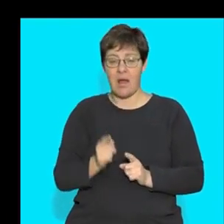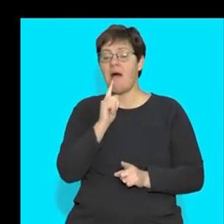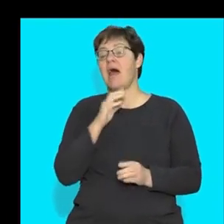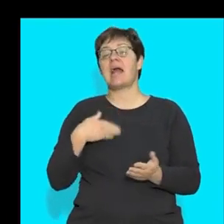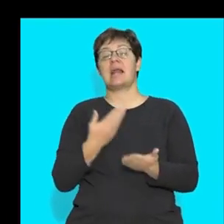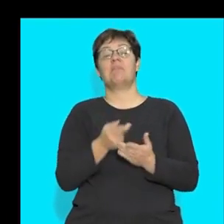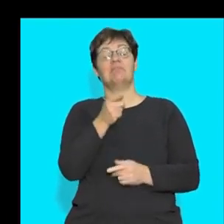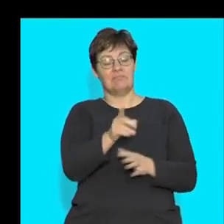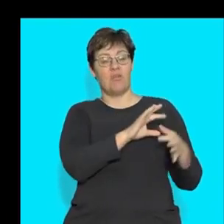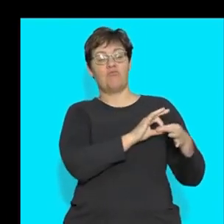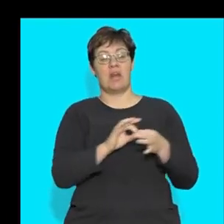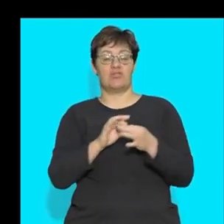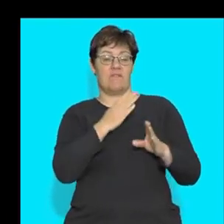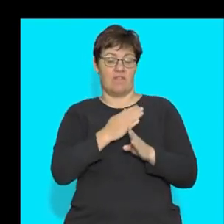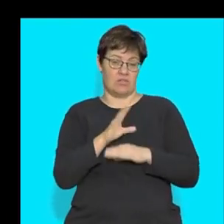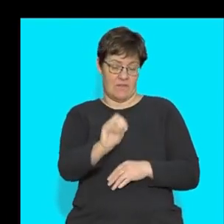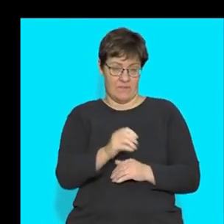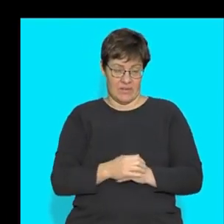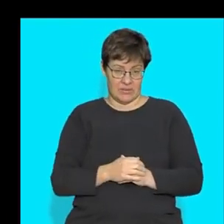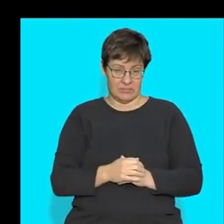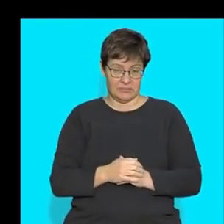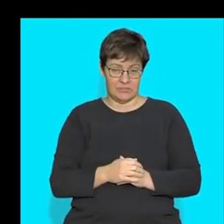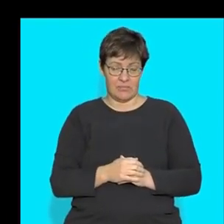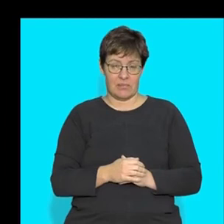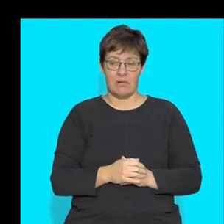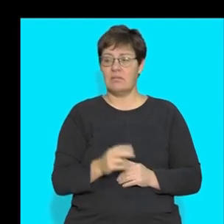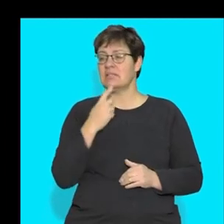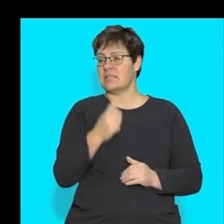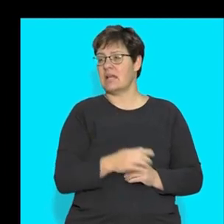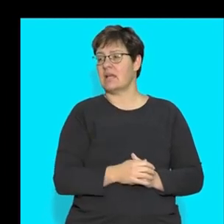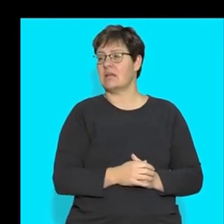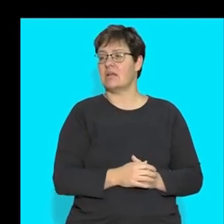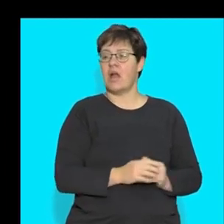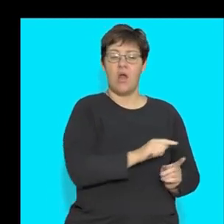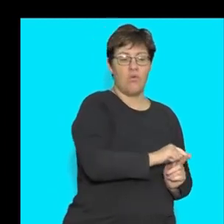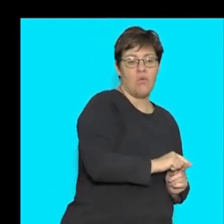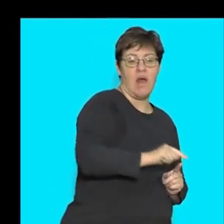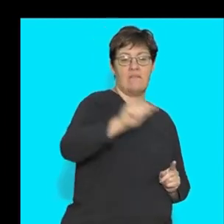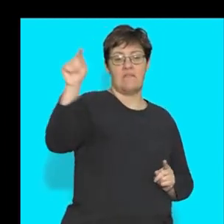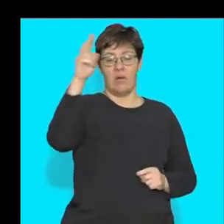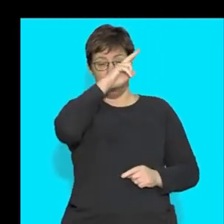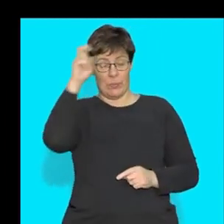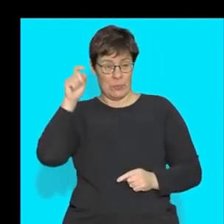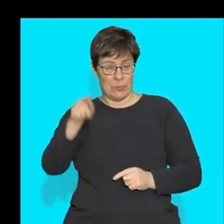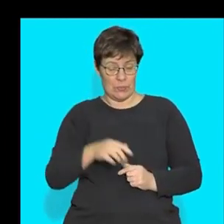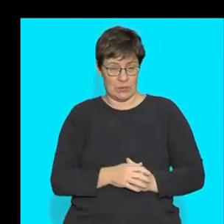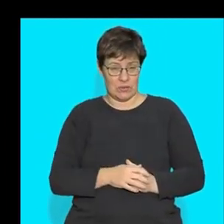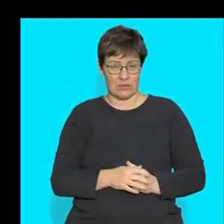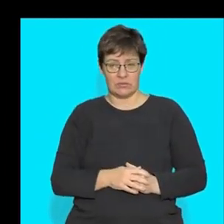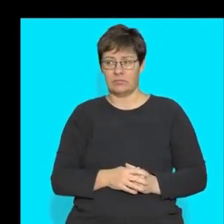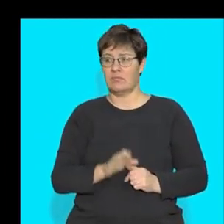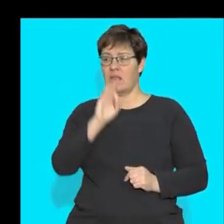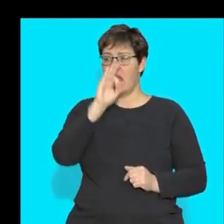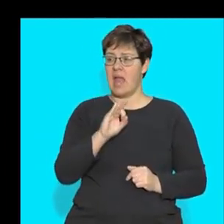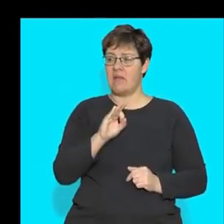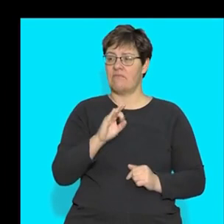we claim that the relation is a function. What do I mean? Let's say my graph is this blue one here, right, which is f